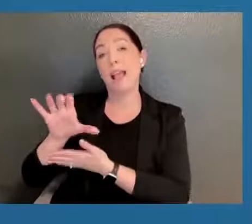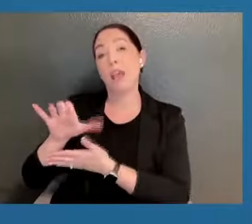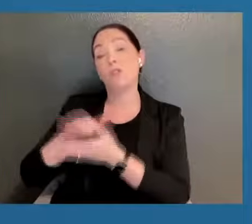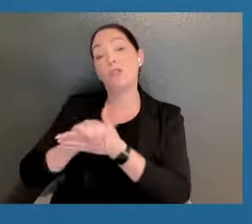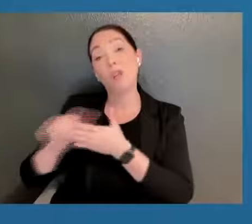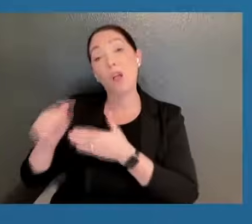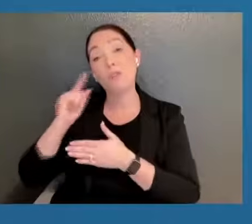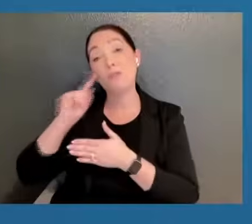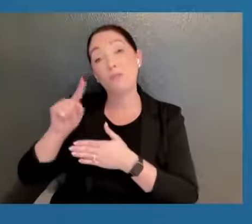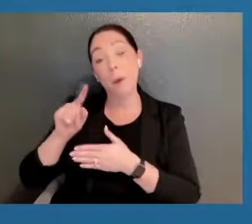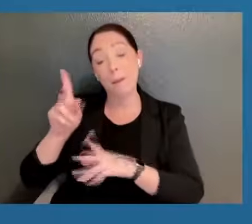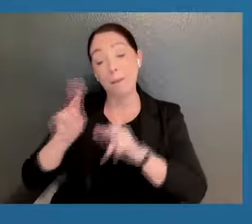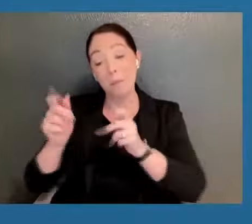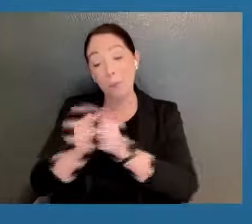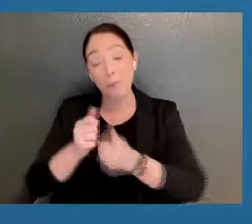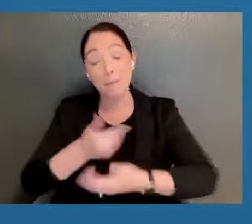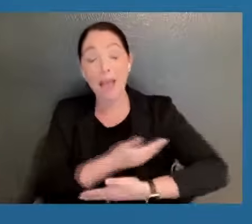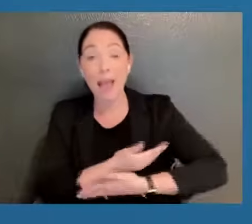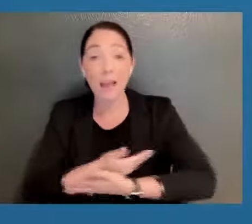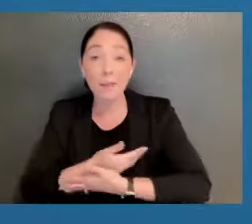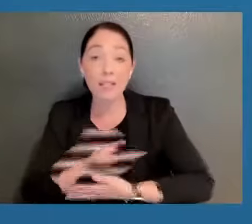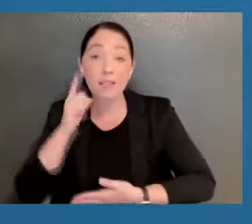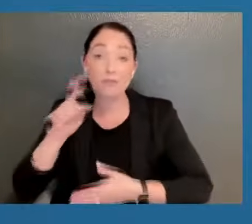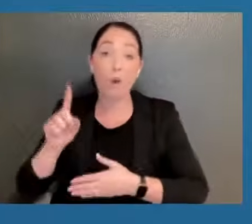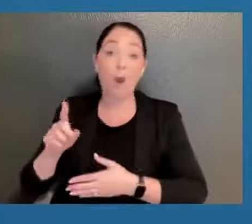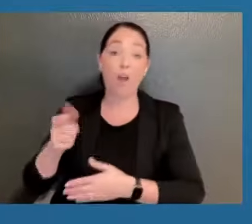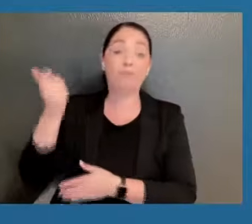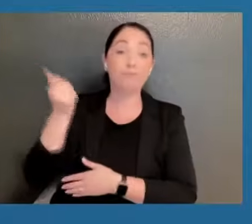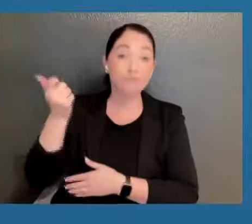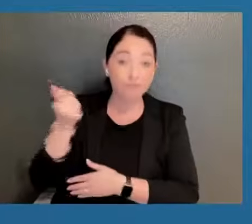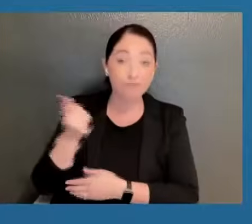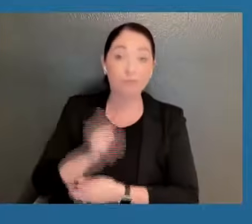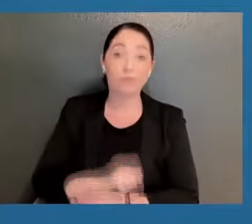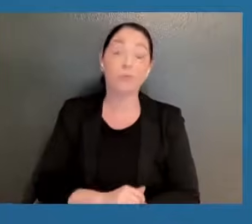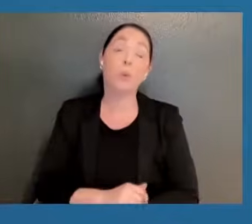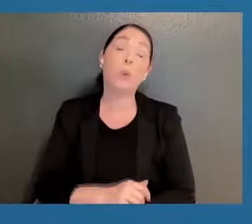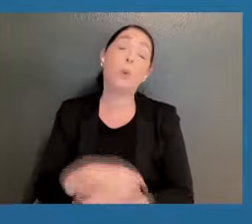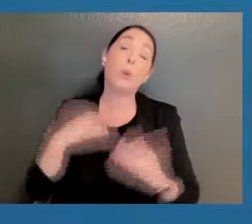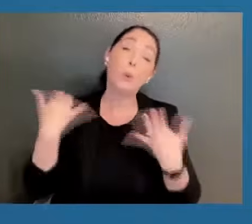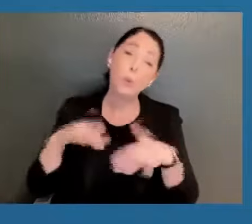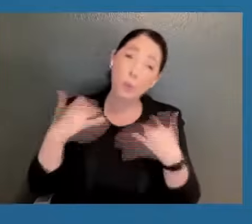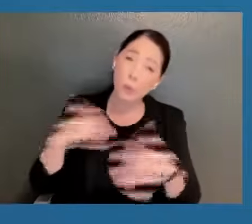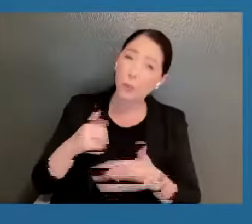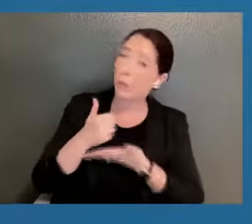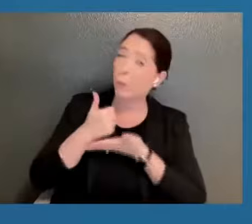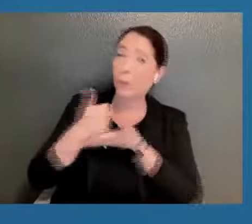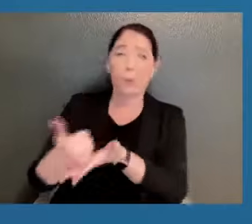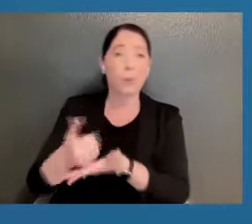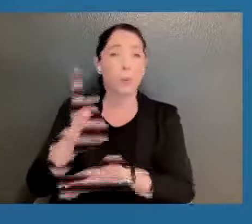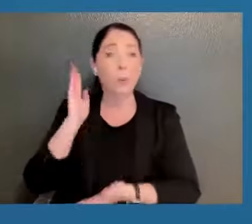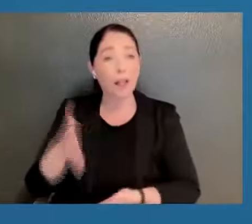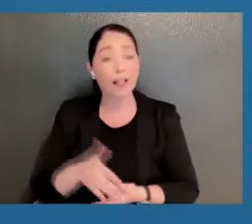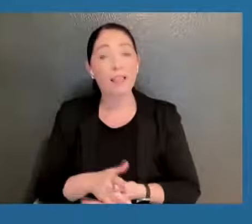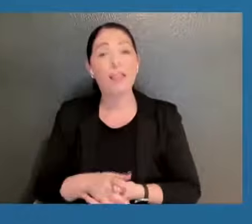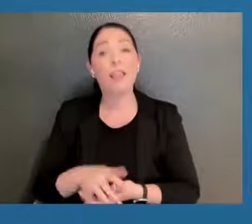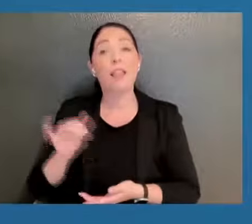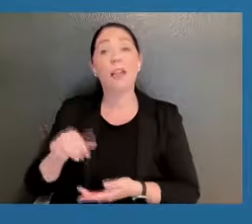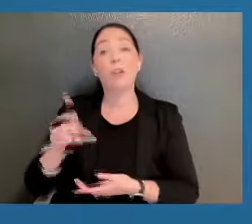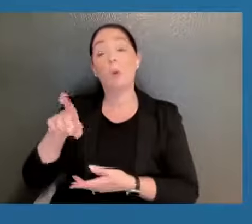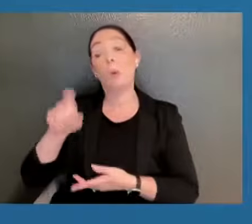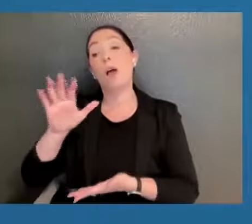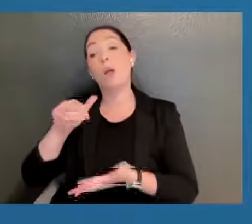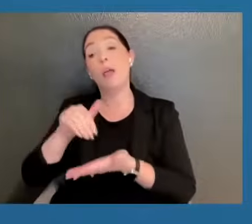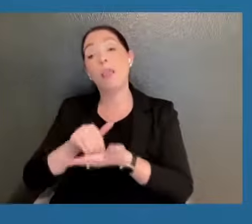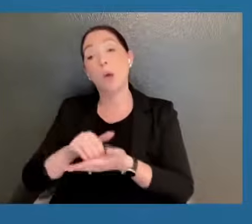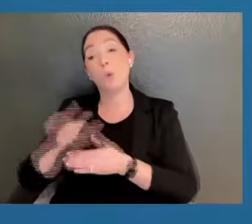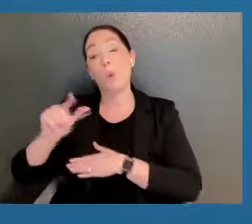$1,800 more. Isn't that something? Isn't that something? Help them with the financial stress. That's 100,000 lower-income families. You